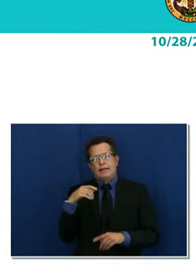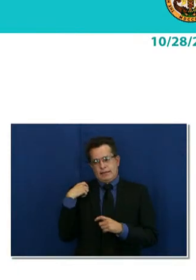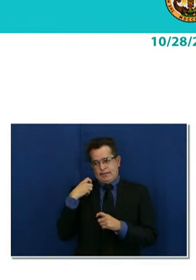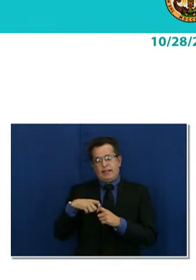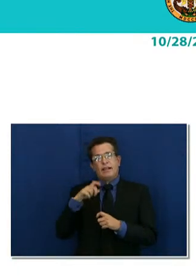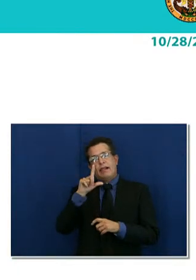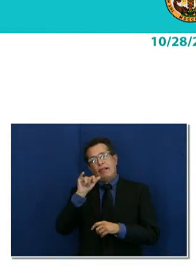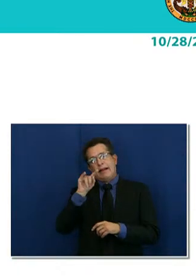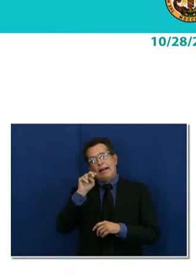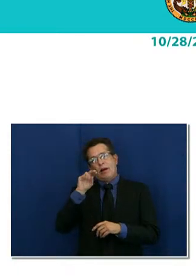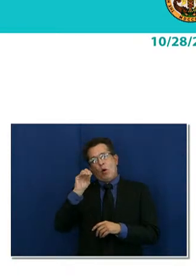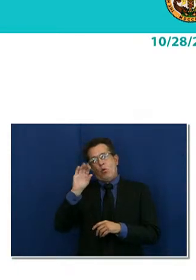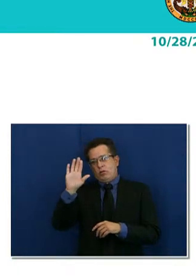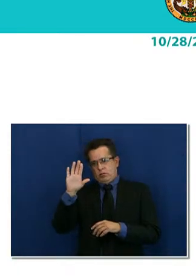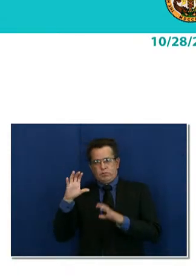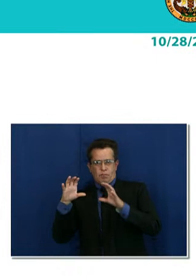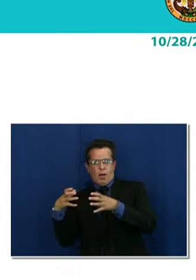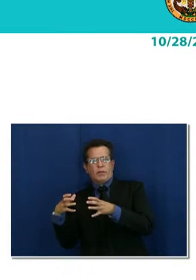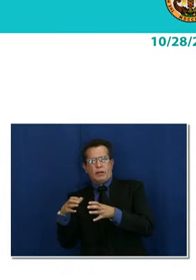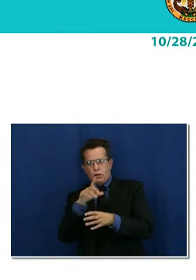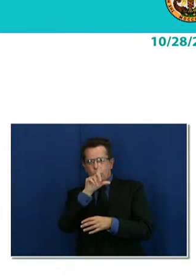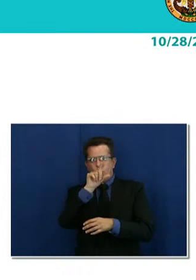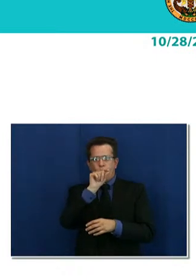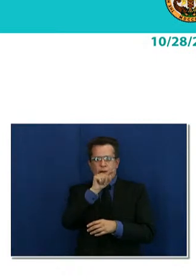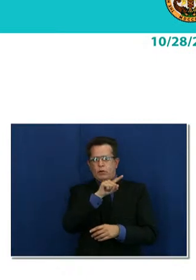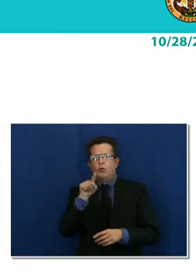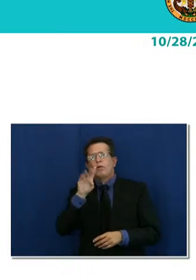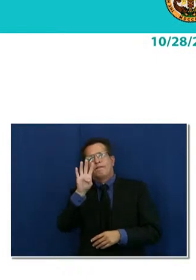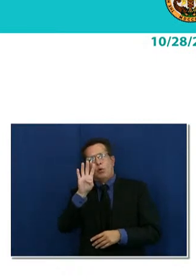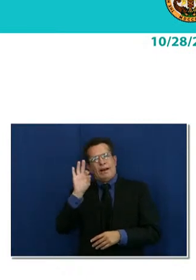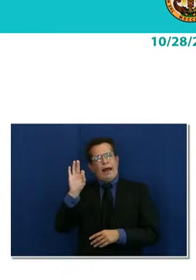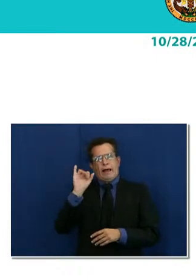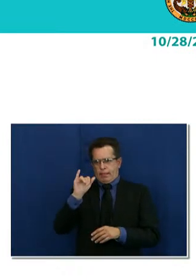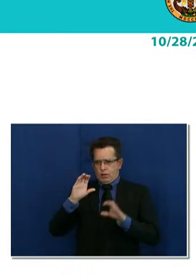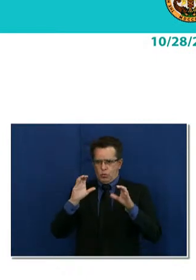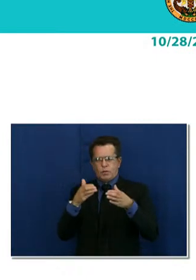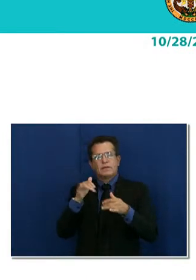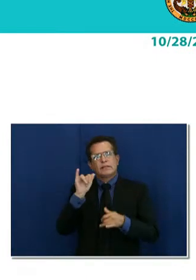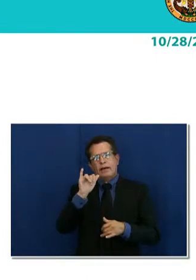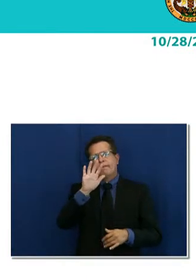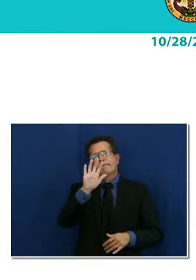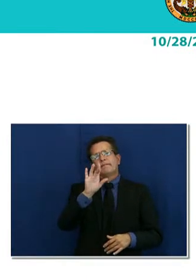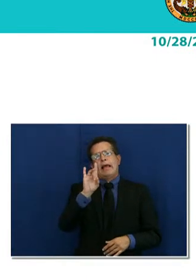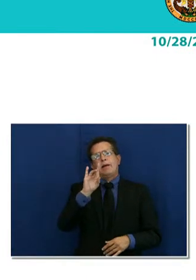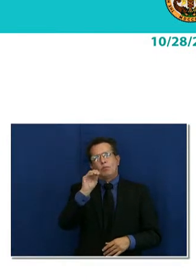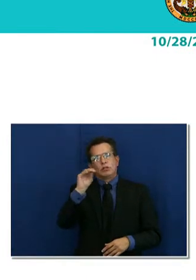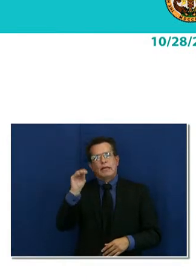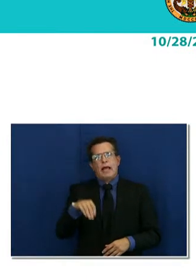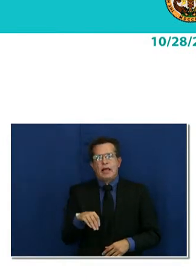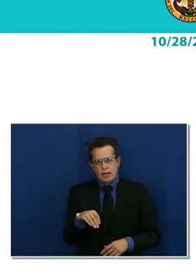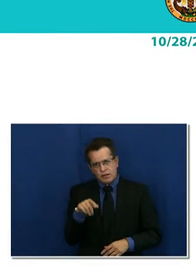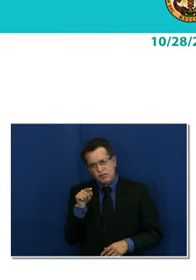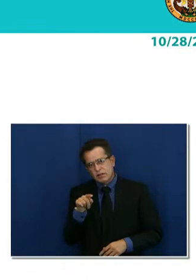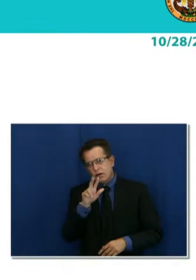Latinx population. The 20 to 49-year-old age group remains at 58% or